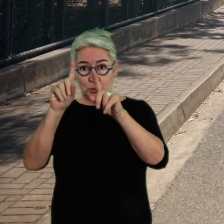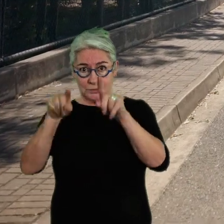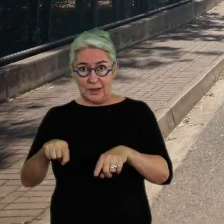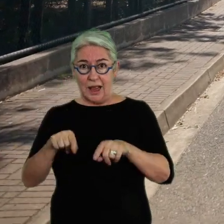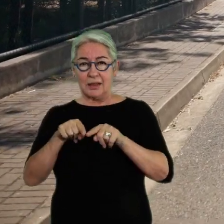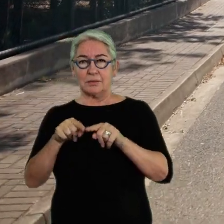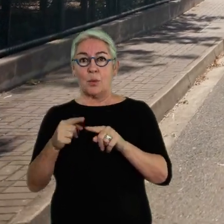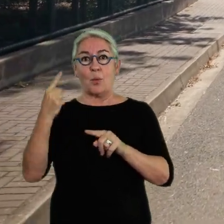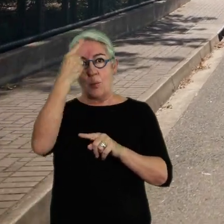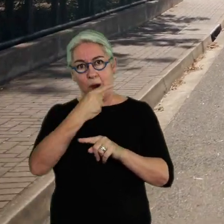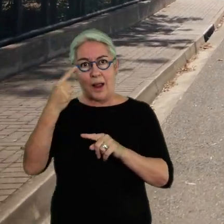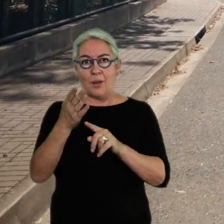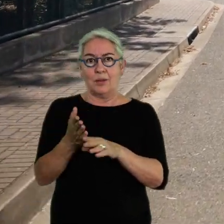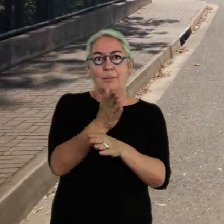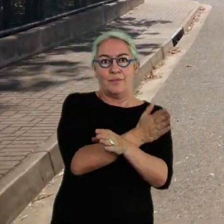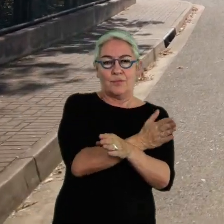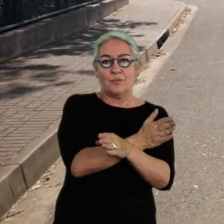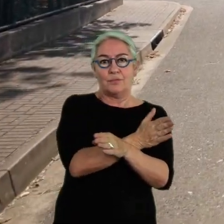vegetarian options.